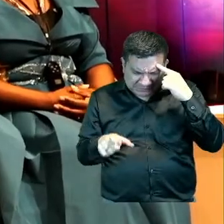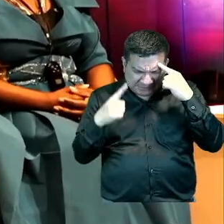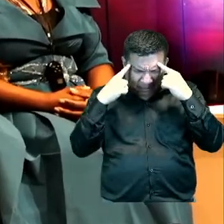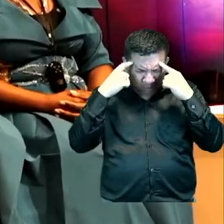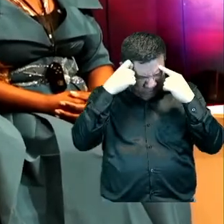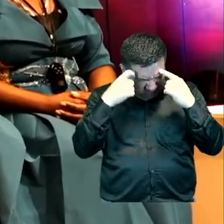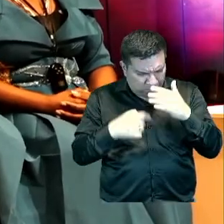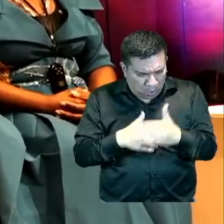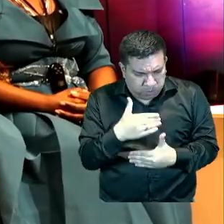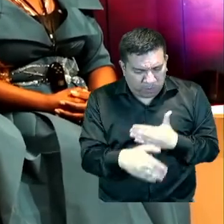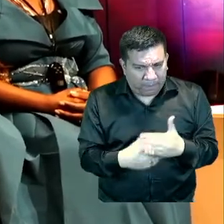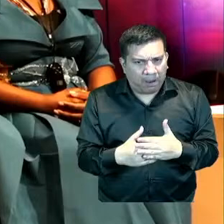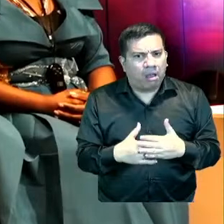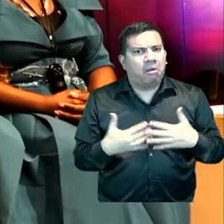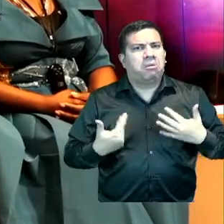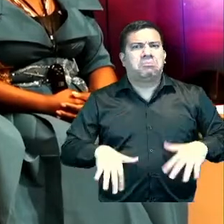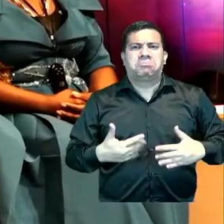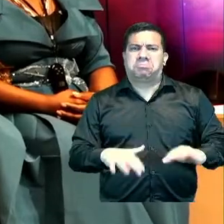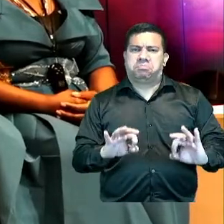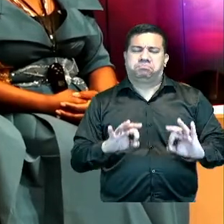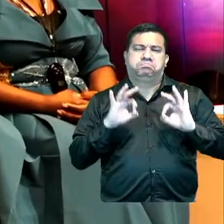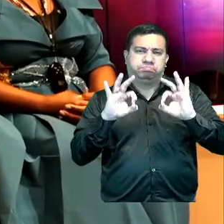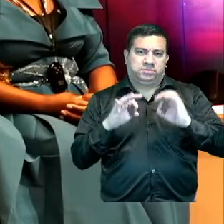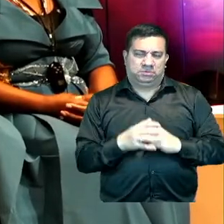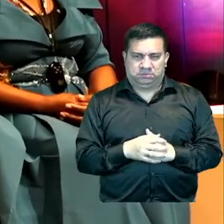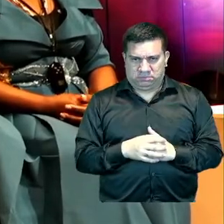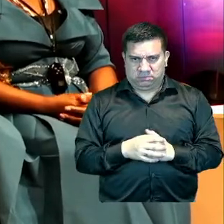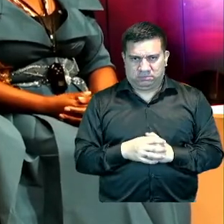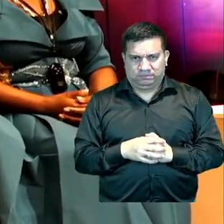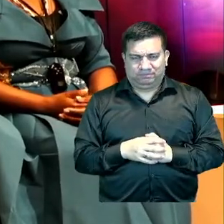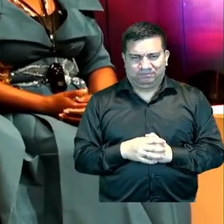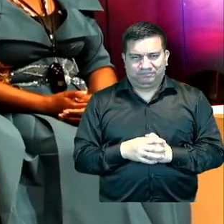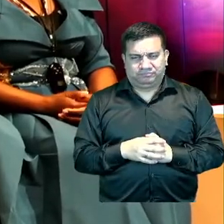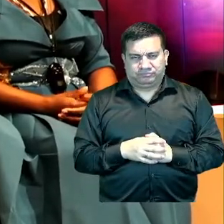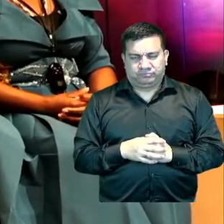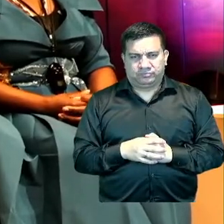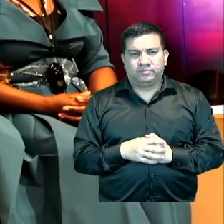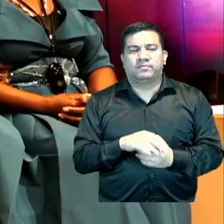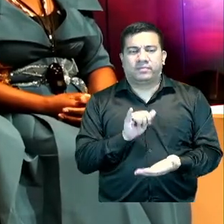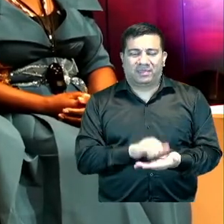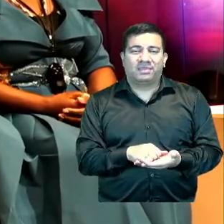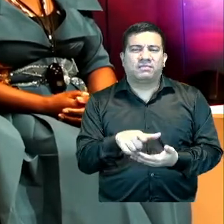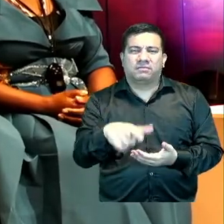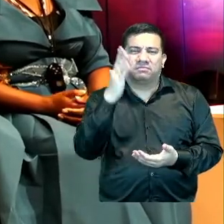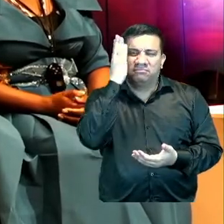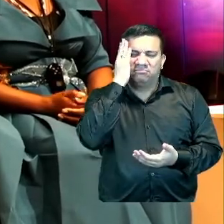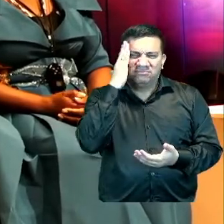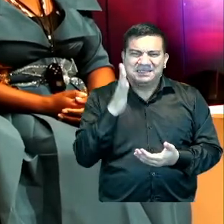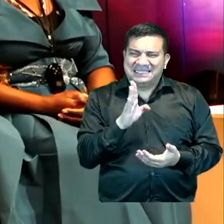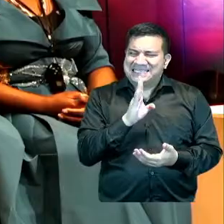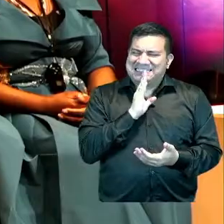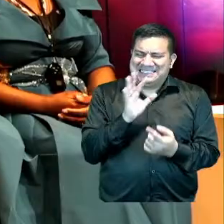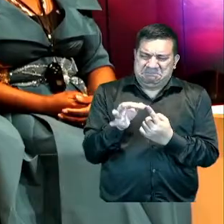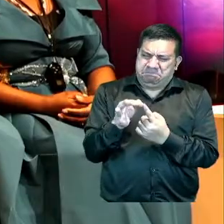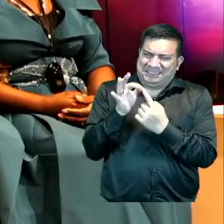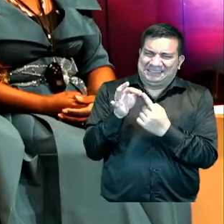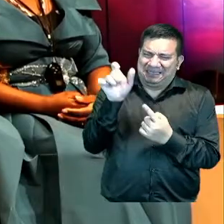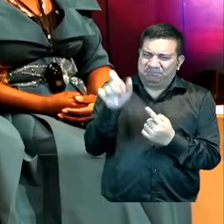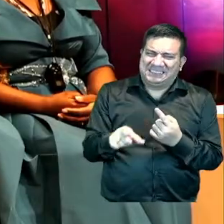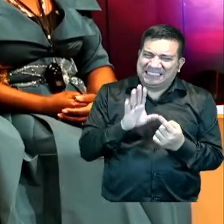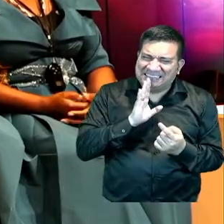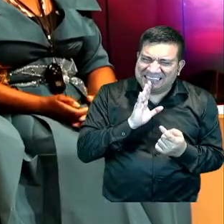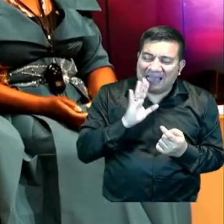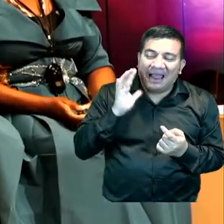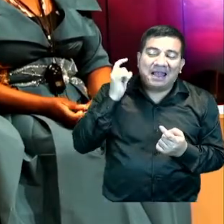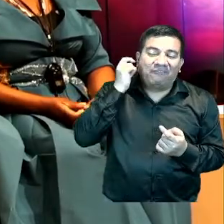The capacity of men is discovered when they're facing obstacles, and we have been able to discover that pearl, which is called